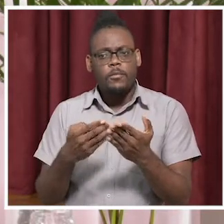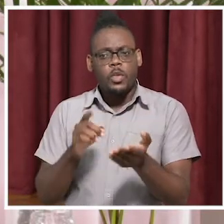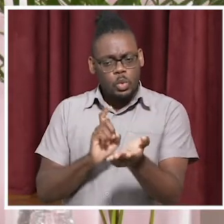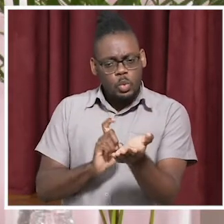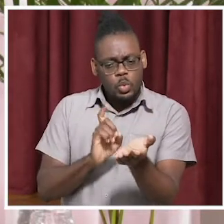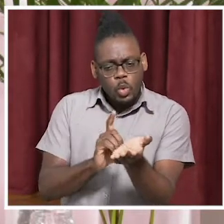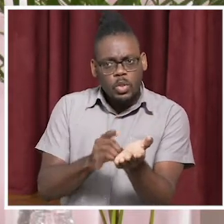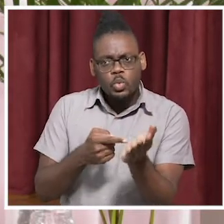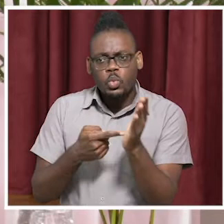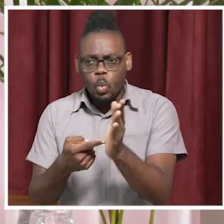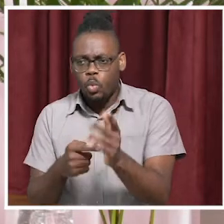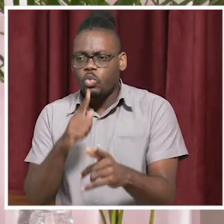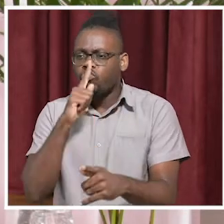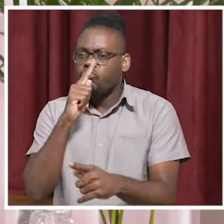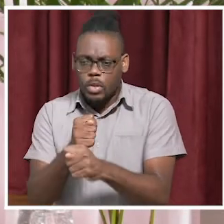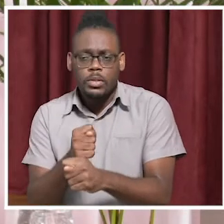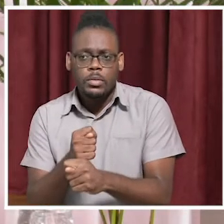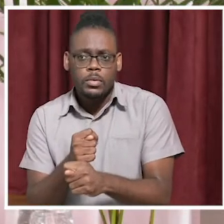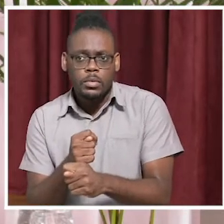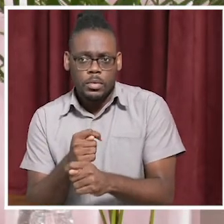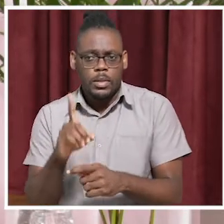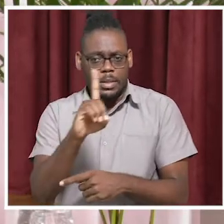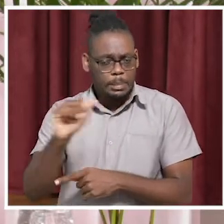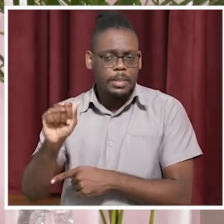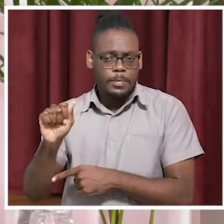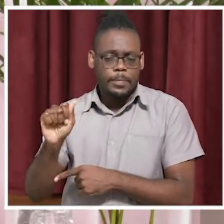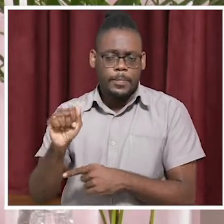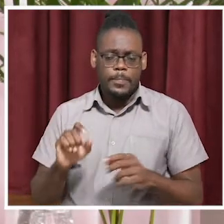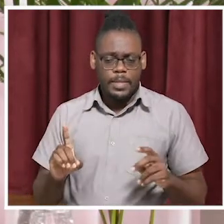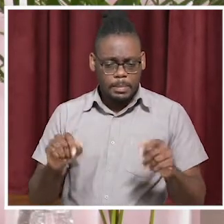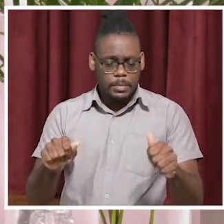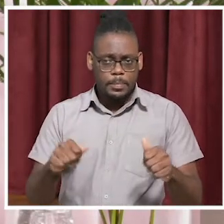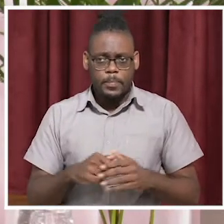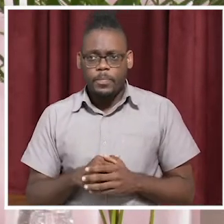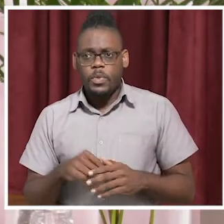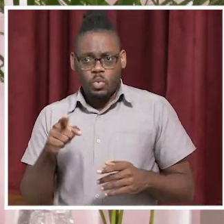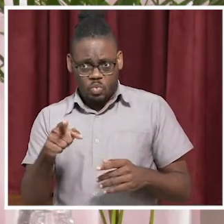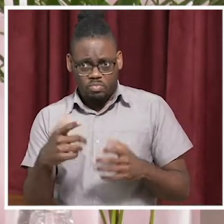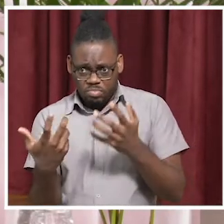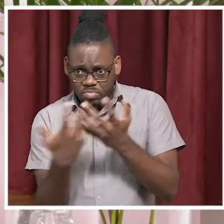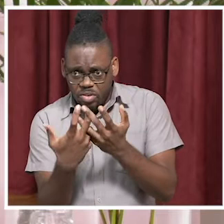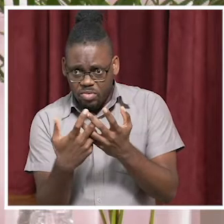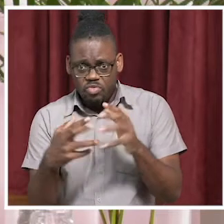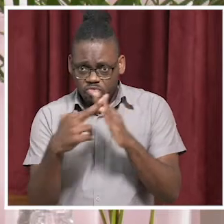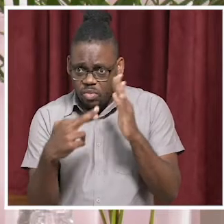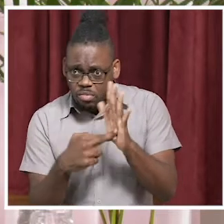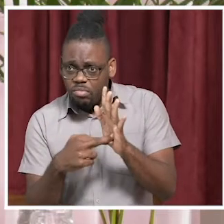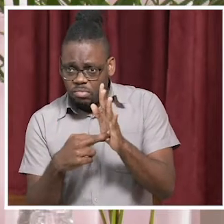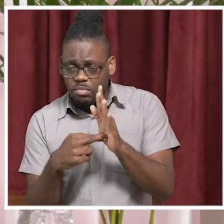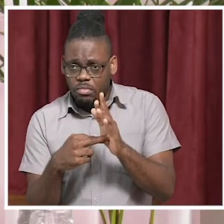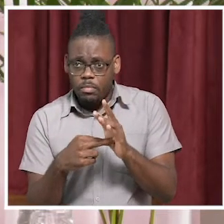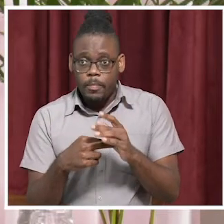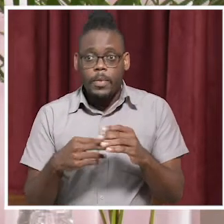Right. Medically. Once you meet that criteria. Once you meet the criteria, we pass the standard, there's a standard means test that